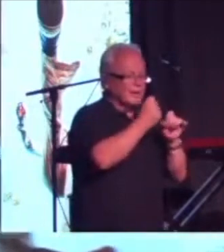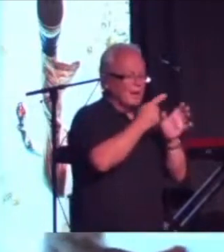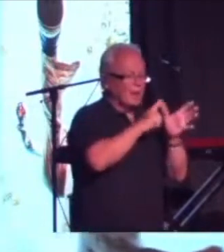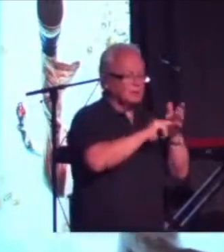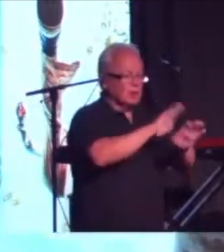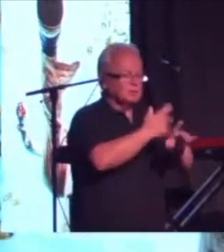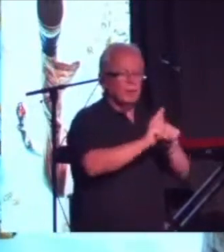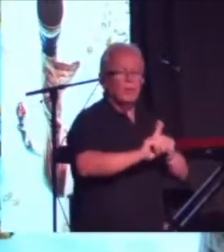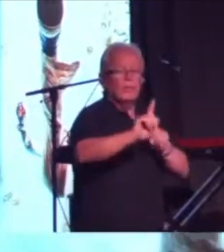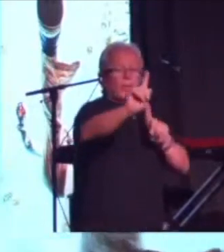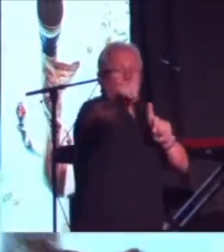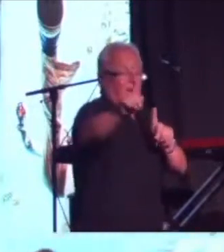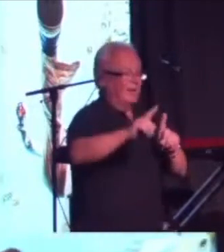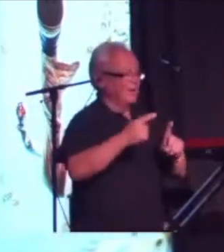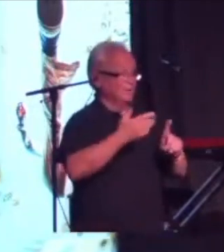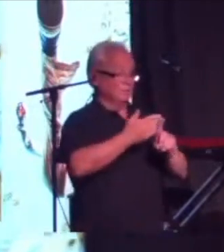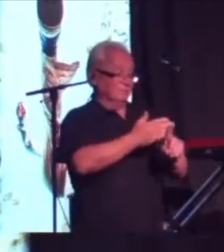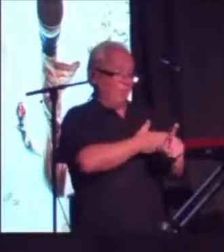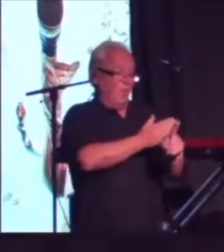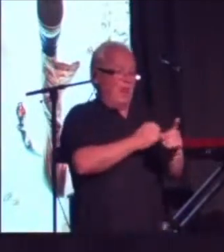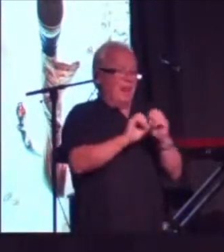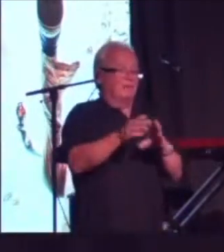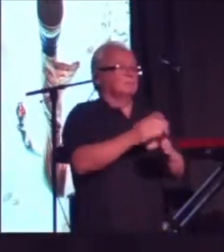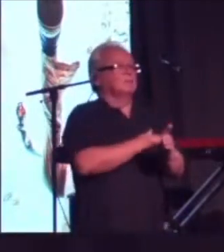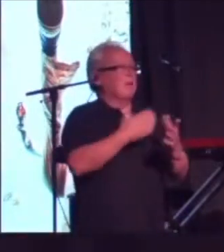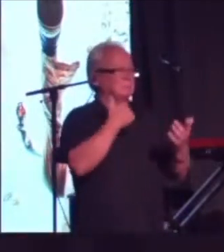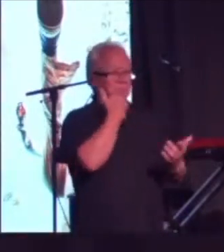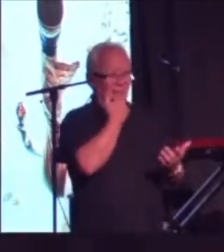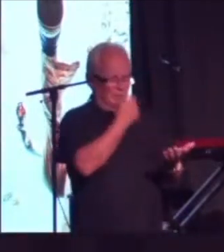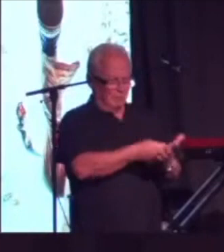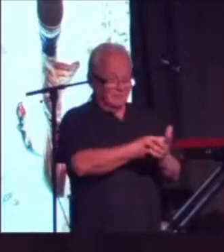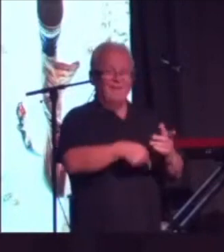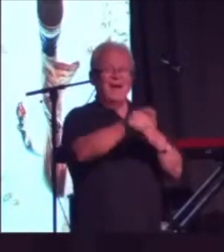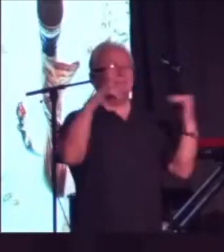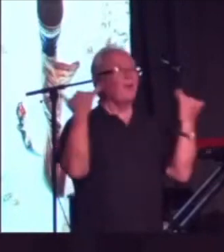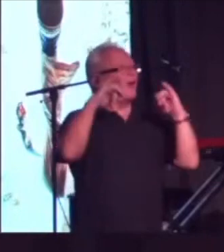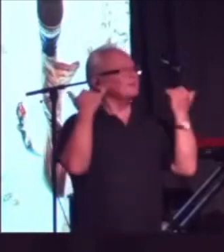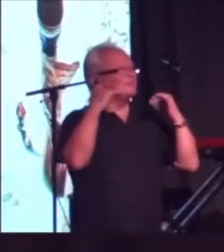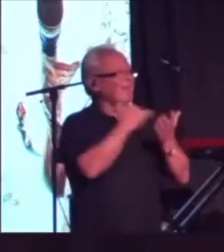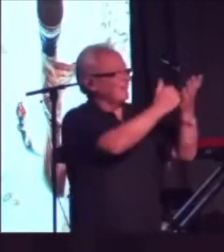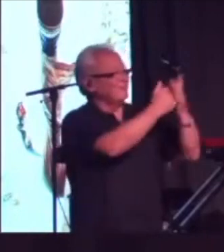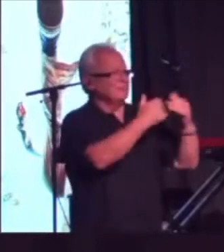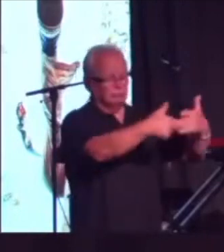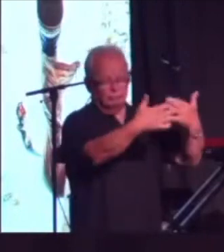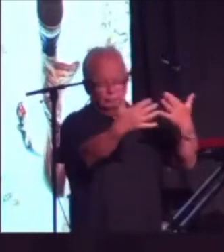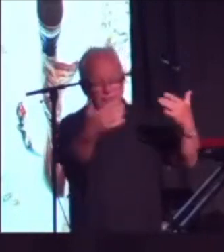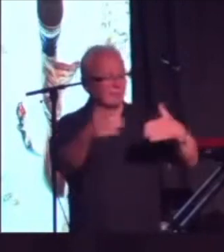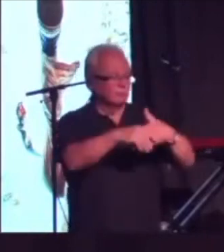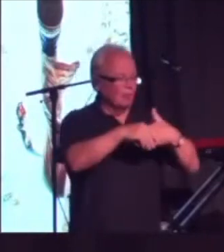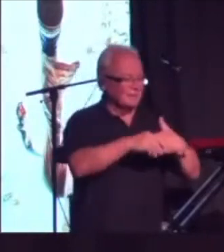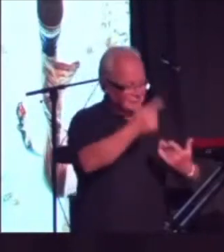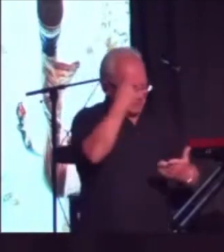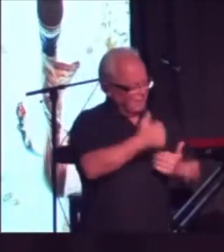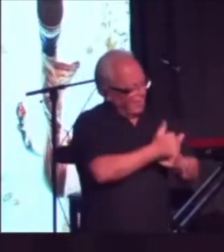count, he could take them to fancy events and black ties and take them to all these places, move them up the social ladder, move these, introduce people